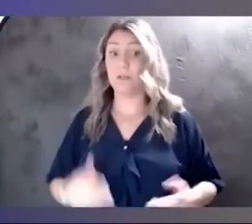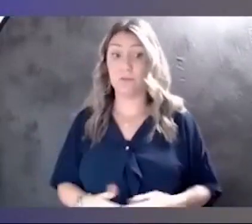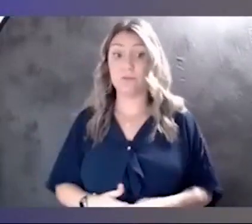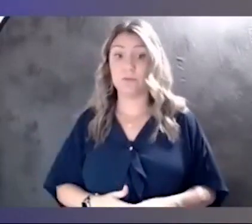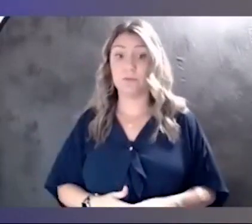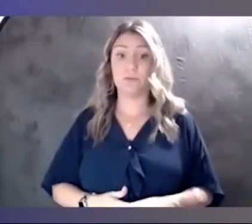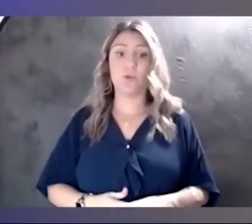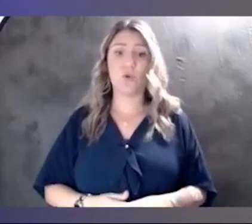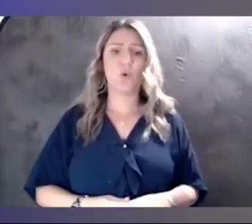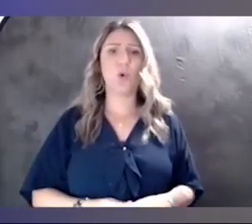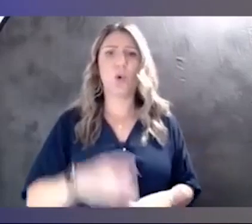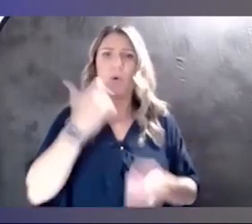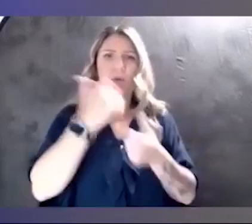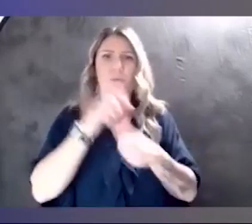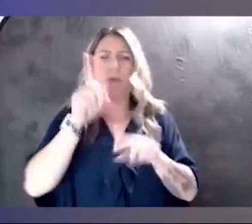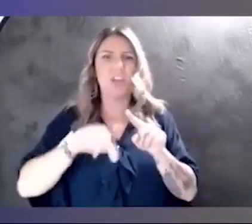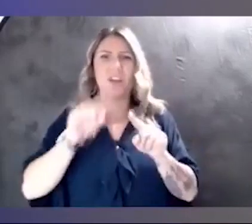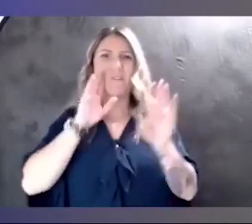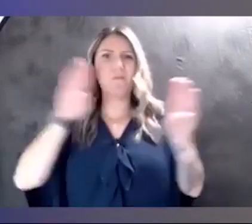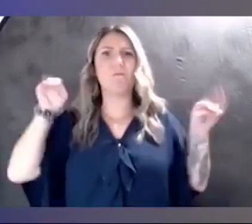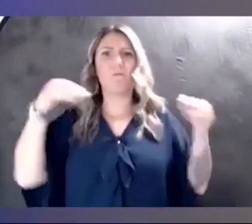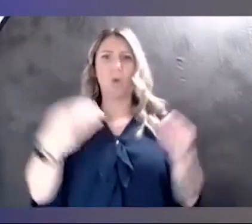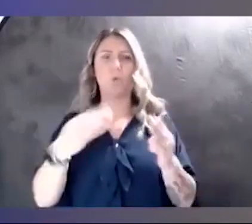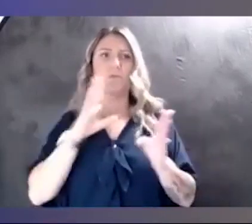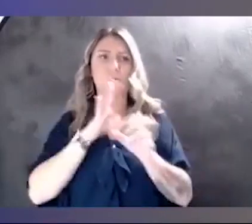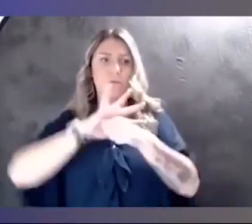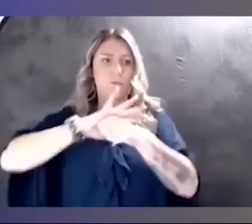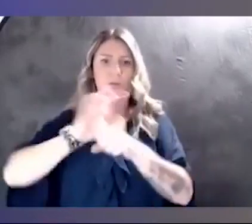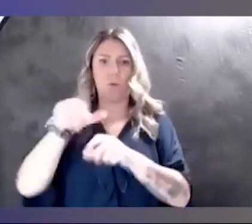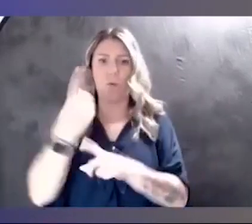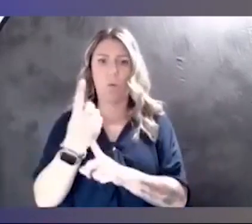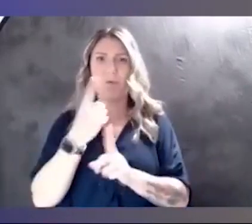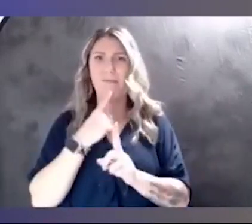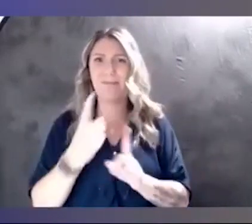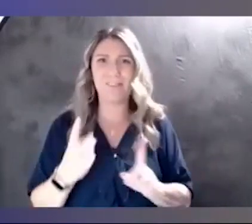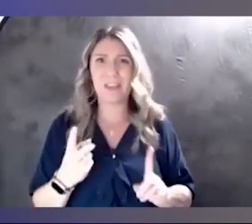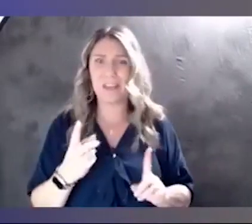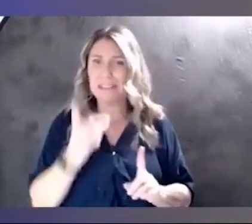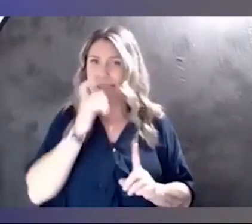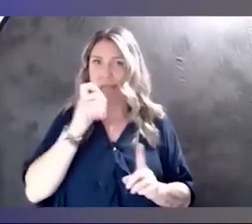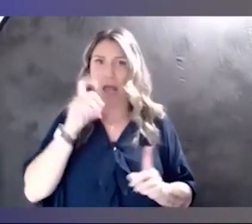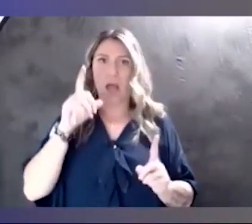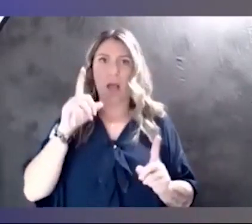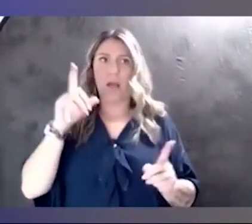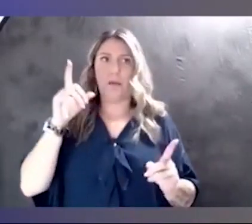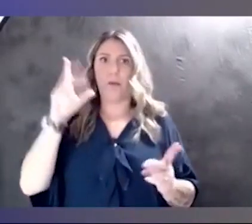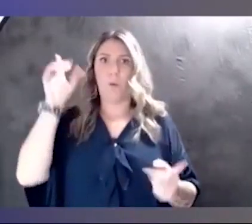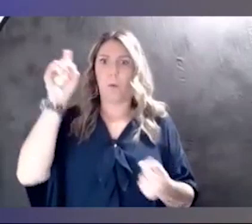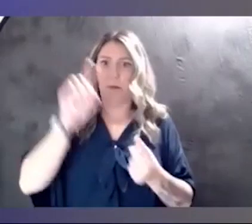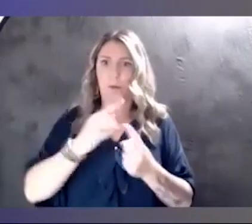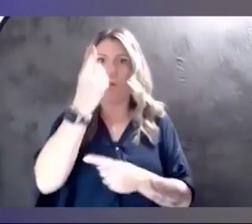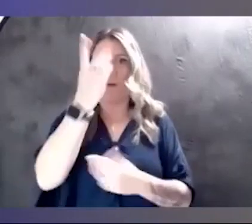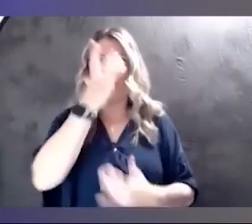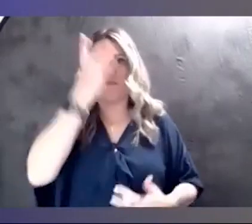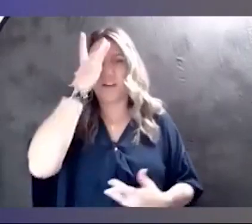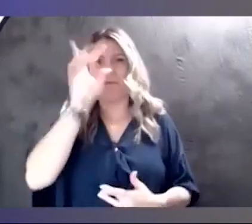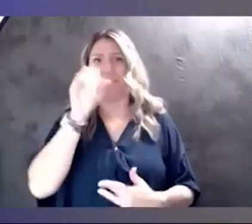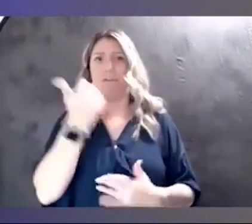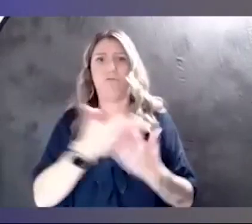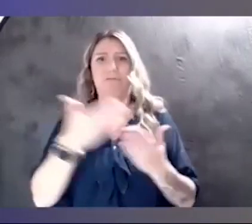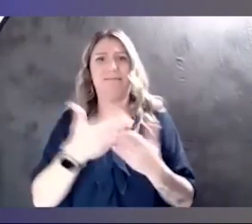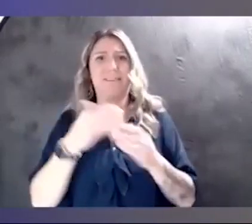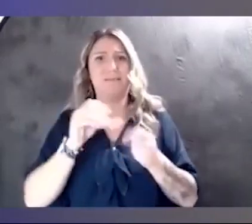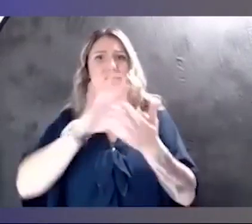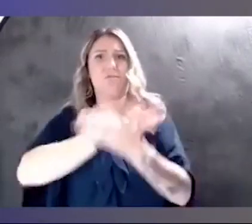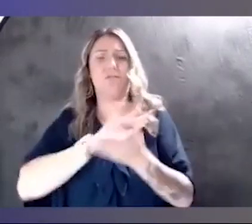on COVID. Medicine hasn't just narrowed down to one virus. We still have all the other things that can cause those symptoms, and that needs